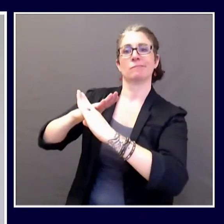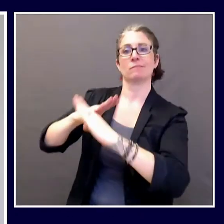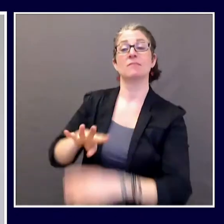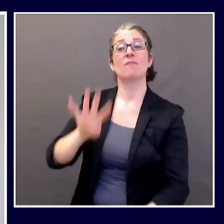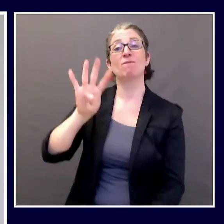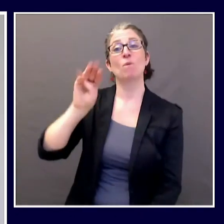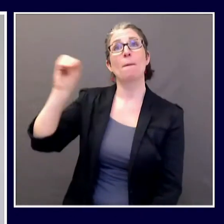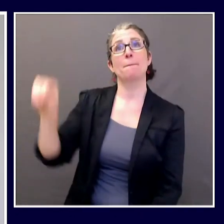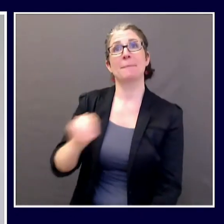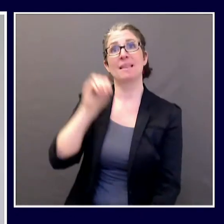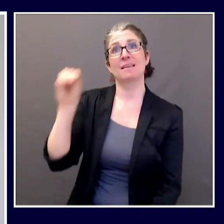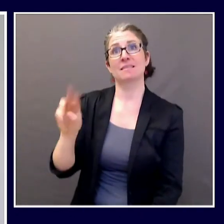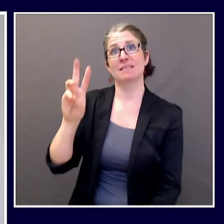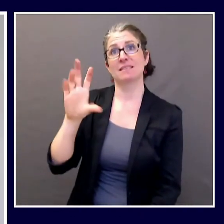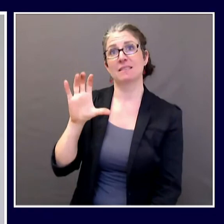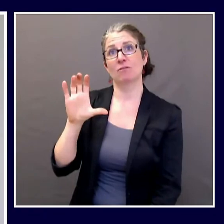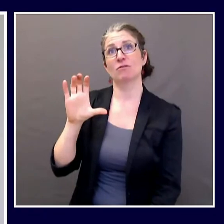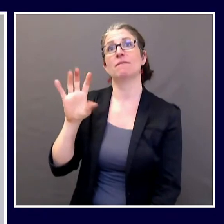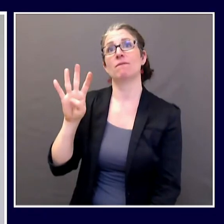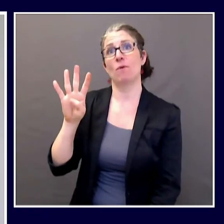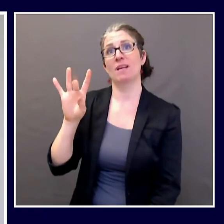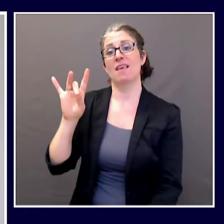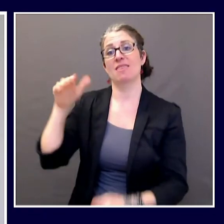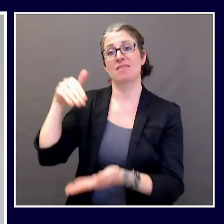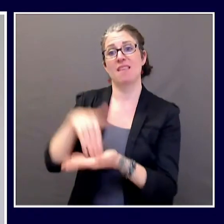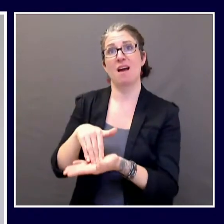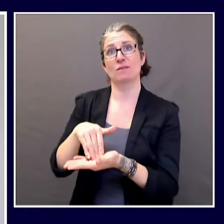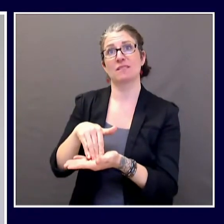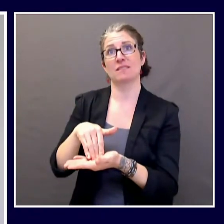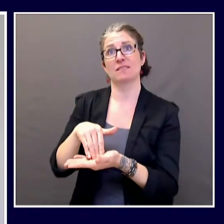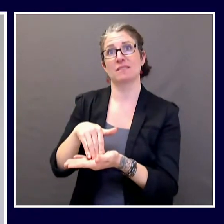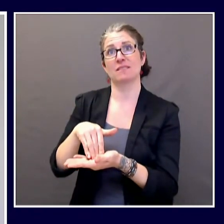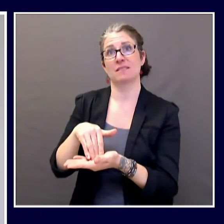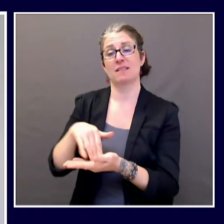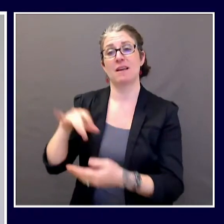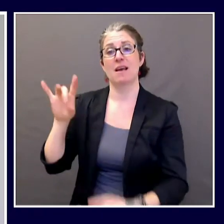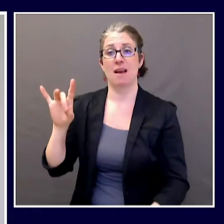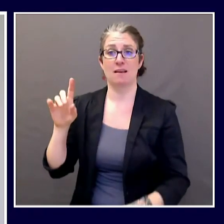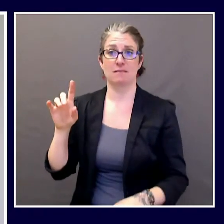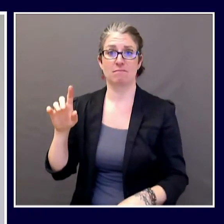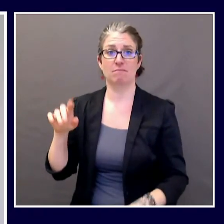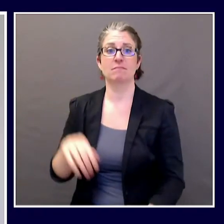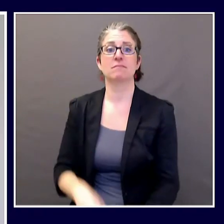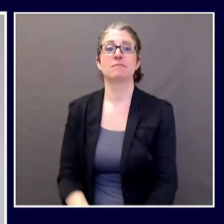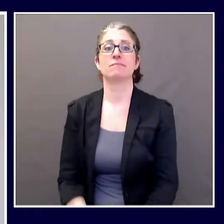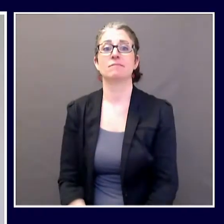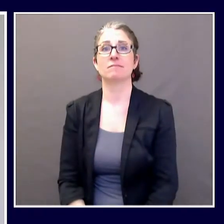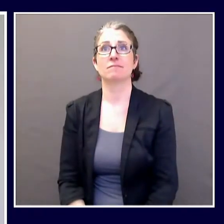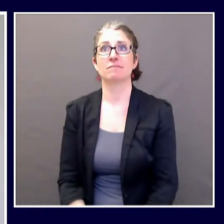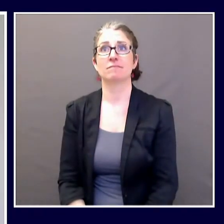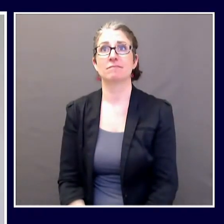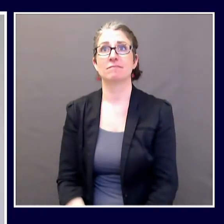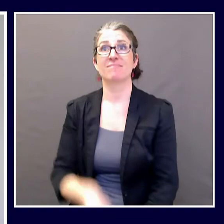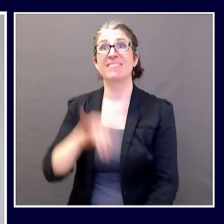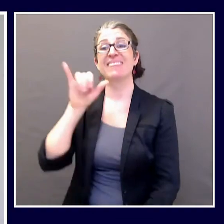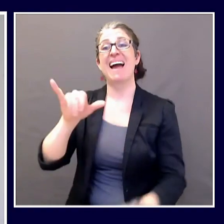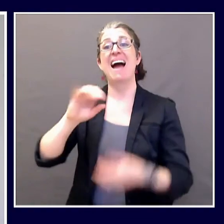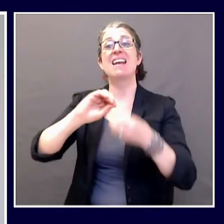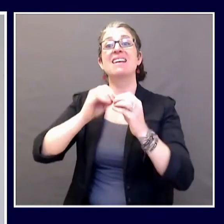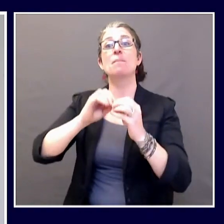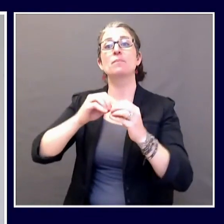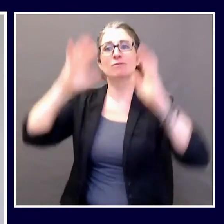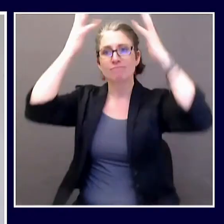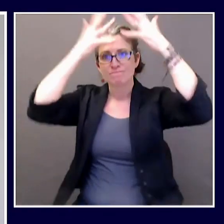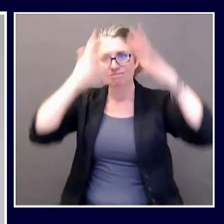4,648,080. That's the total number of pieces of PPE that have been shipped since